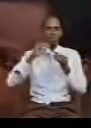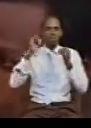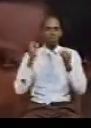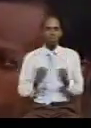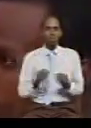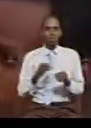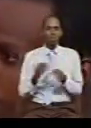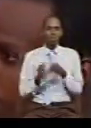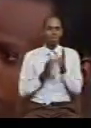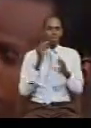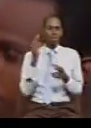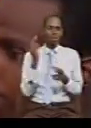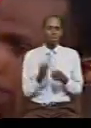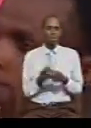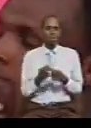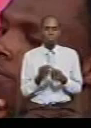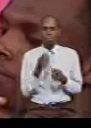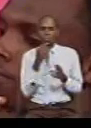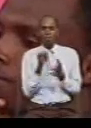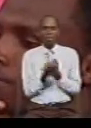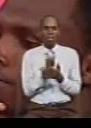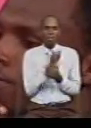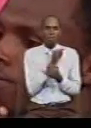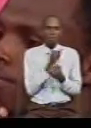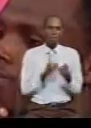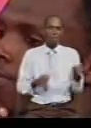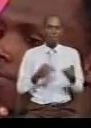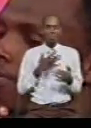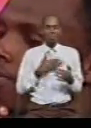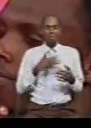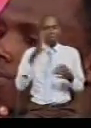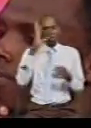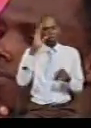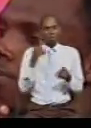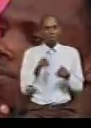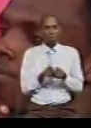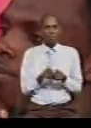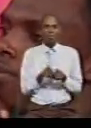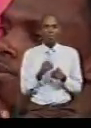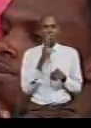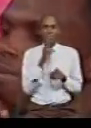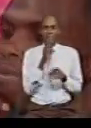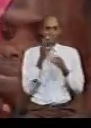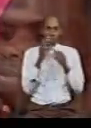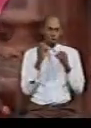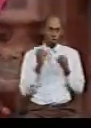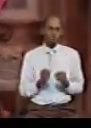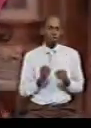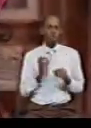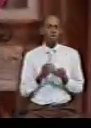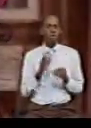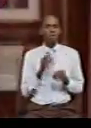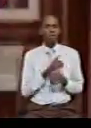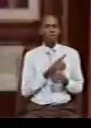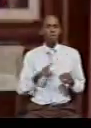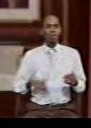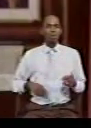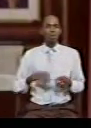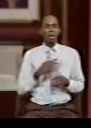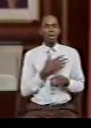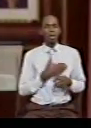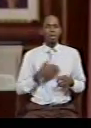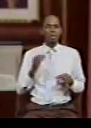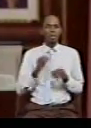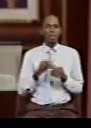It says, finally, my brethren, be strong in the Lord and in the power of